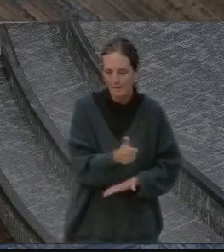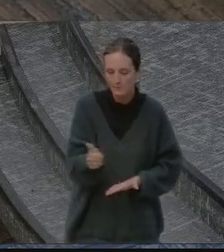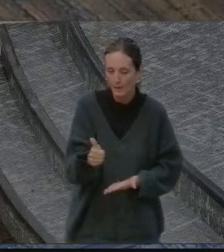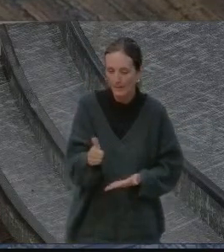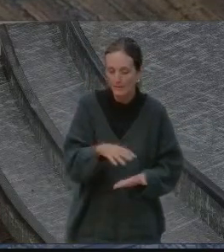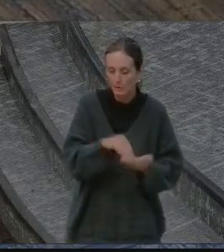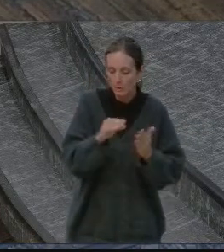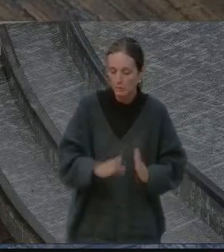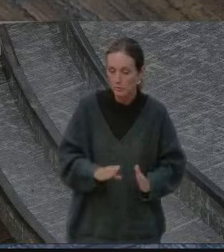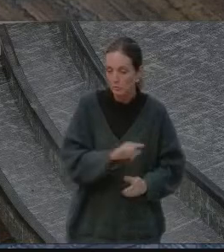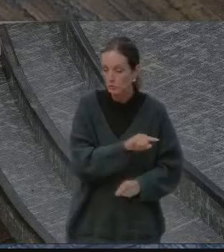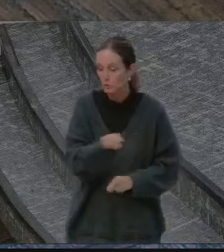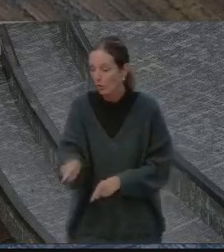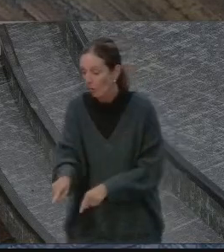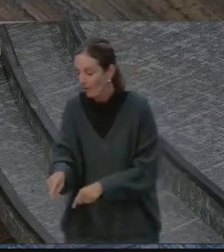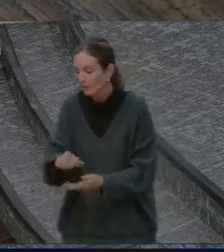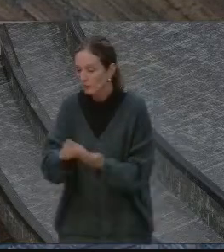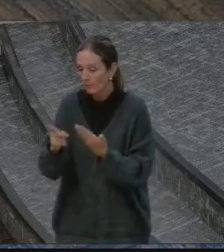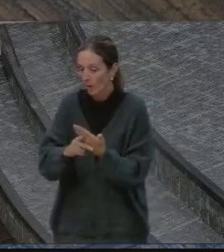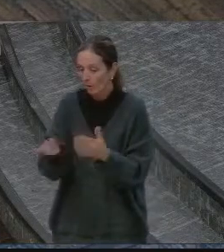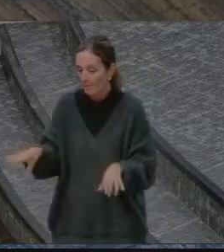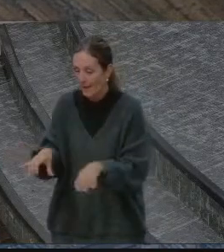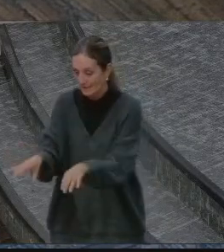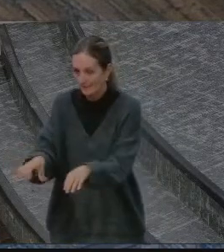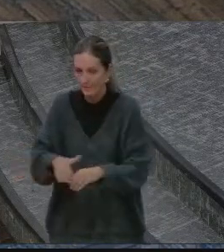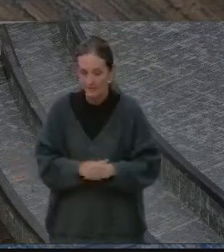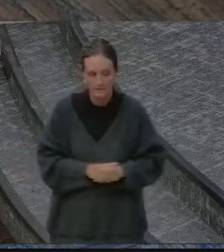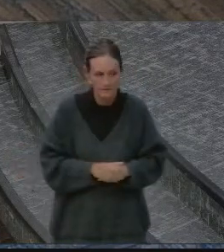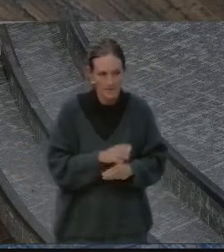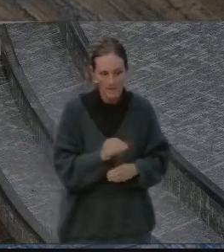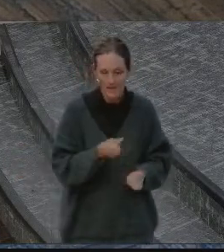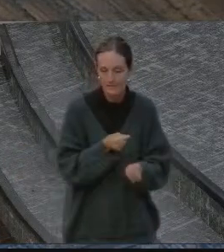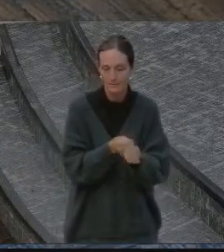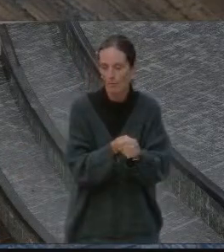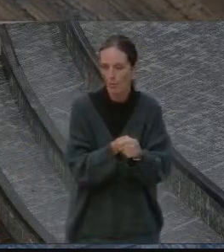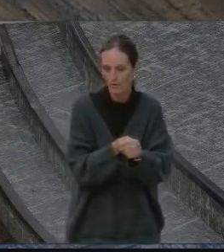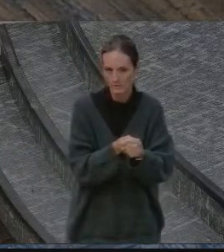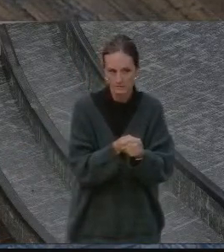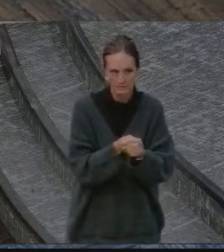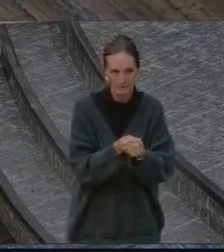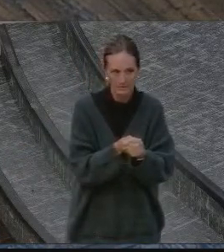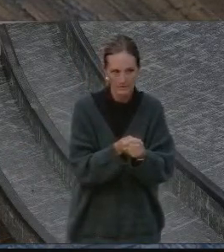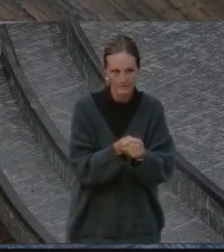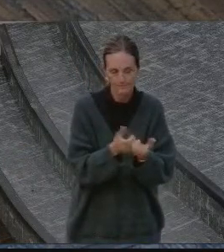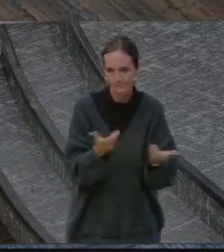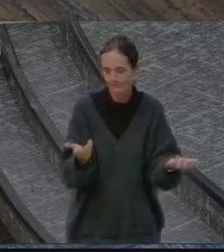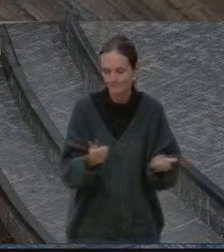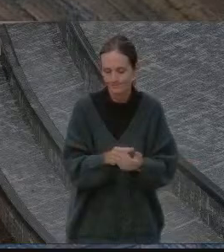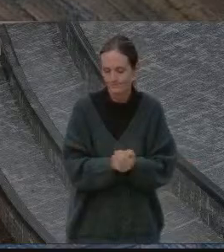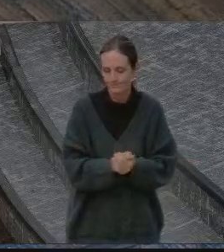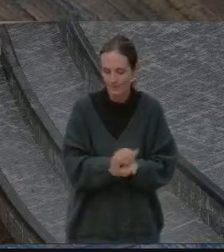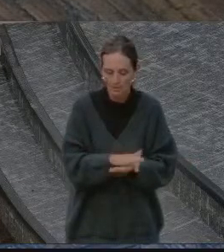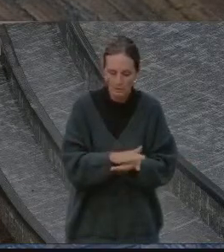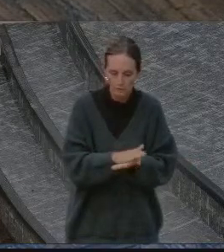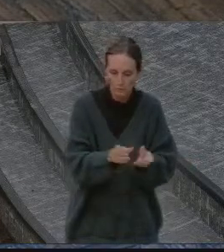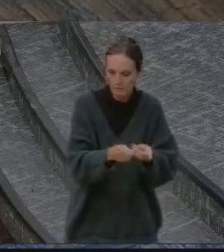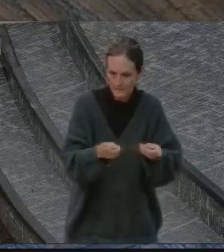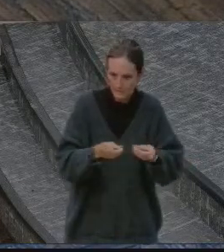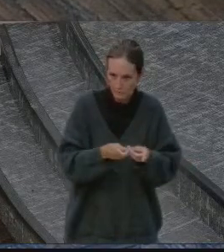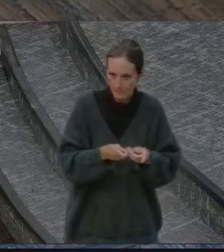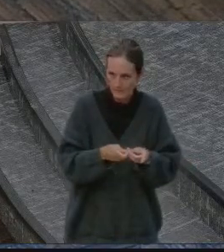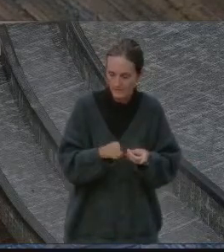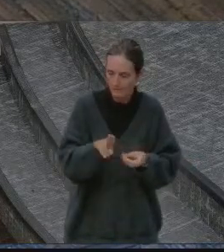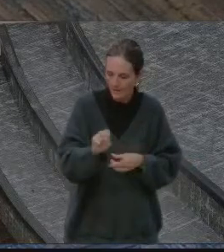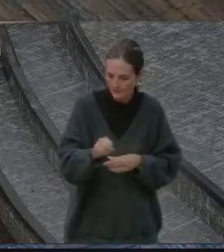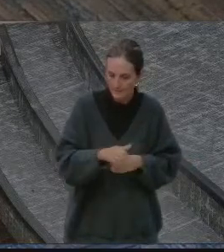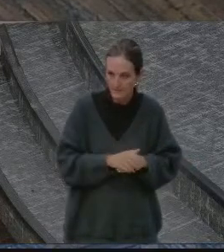program activities. And it just supports the school district's buses in